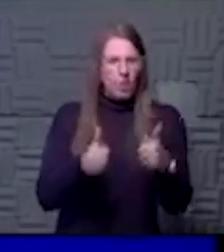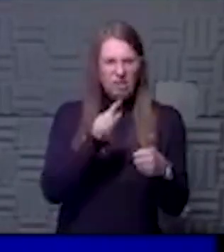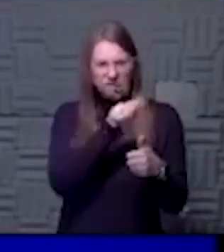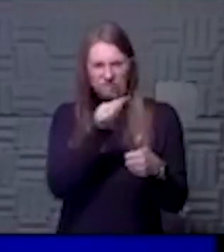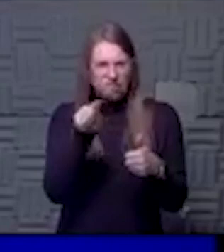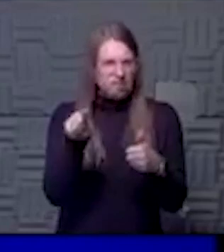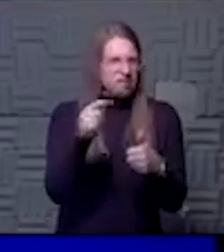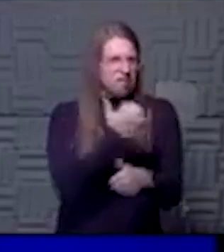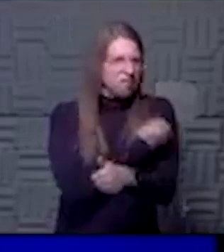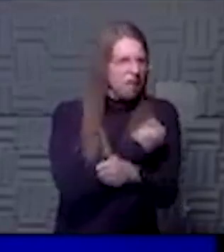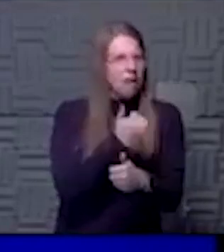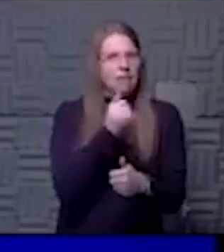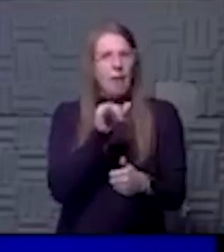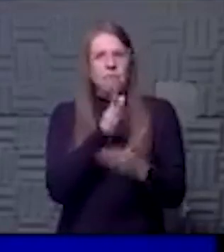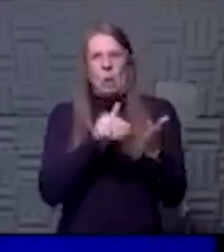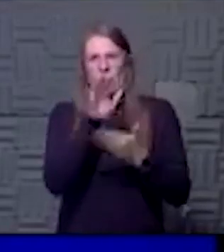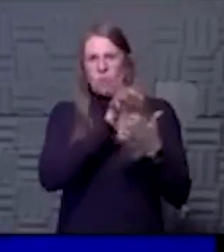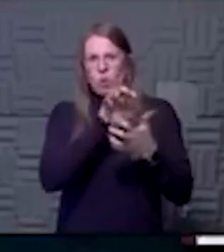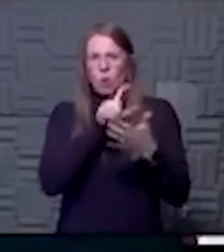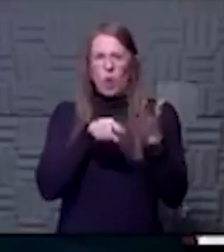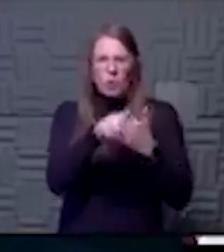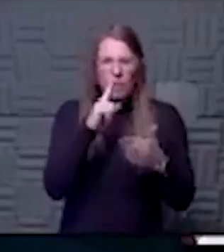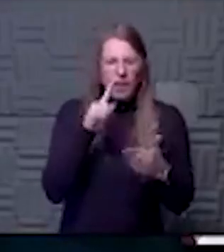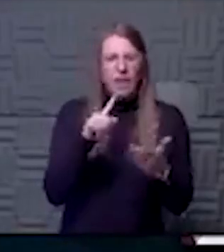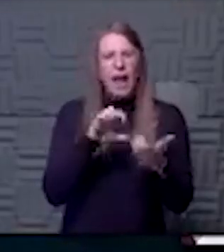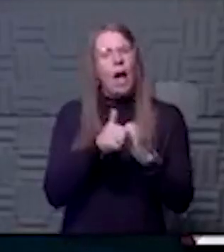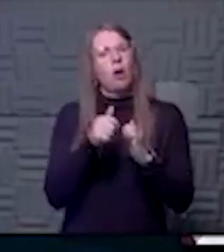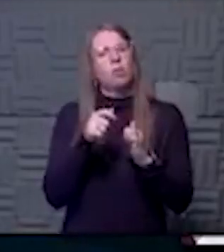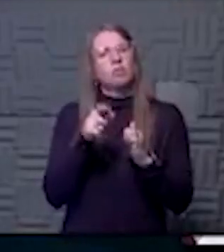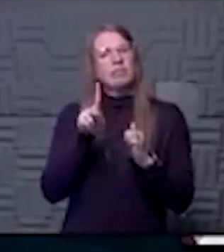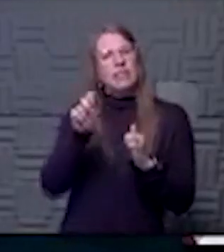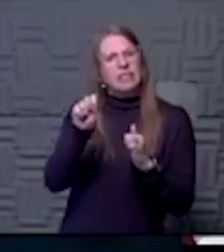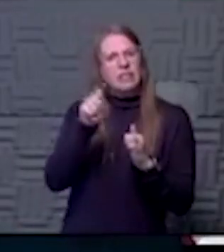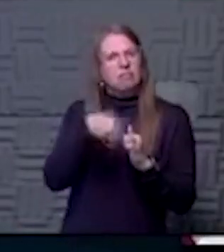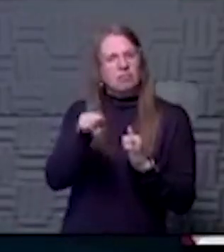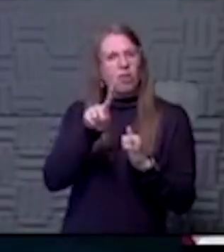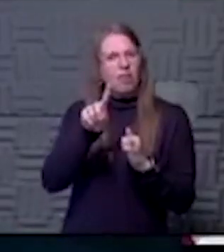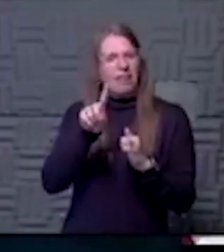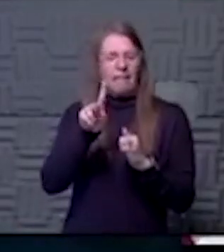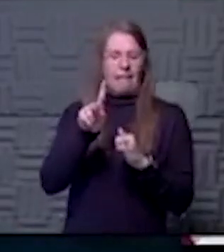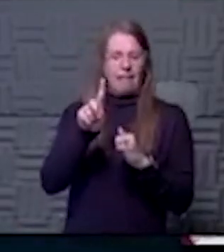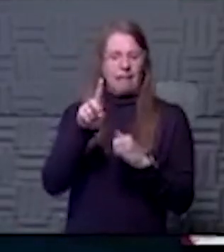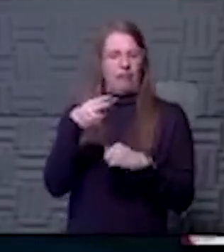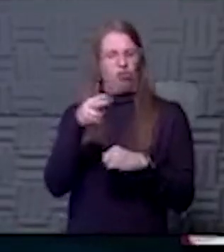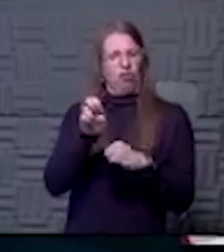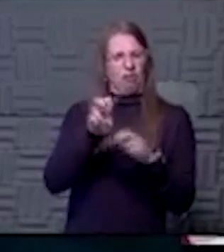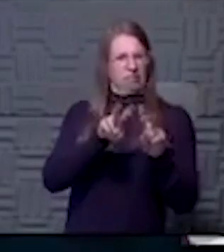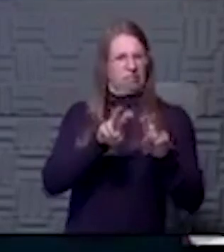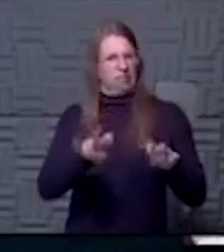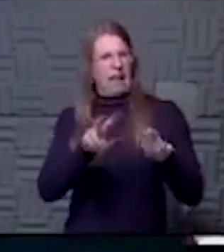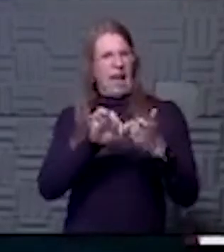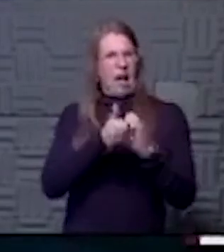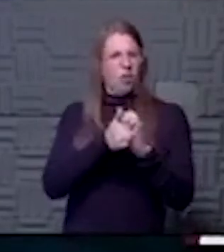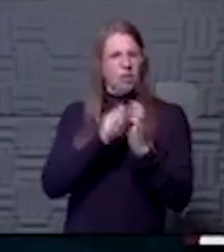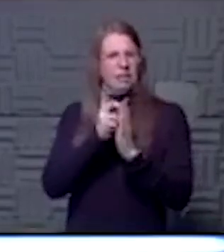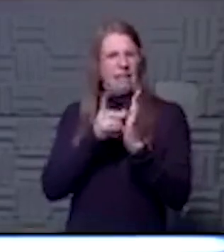think that's going to be the confusing part. What do you think? How are you guys going to look at that? And how will we design trying to get that out to